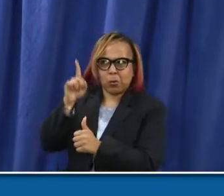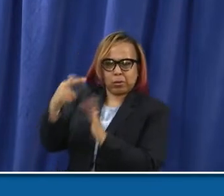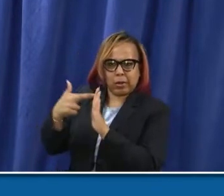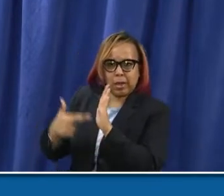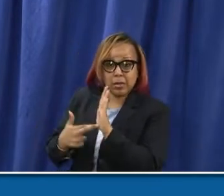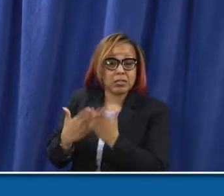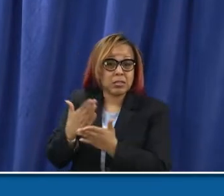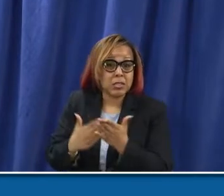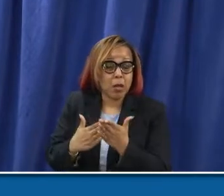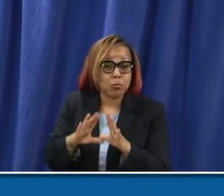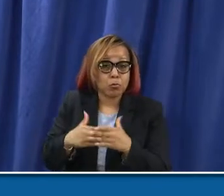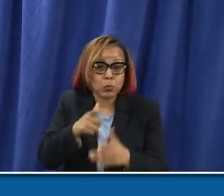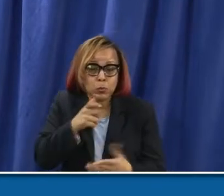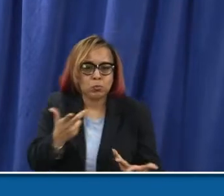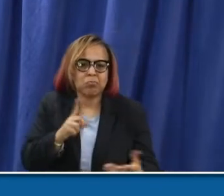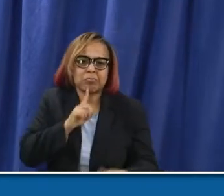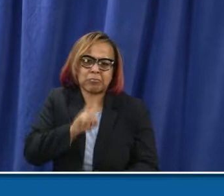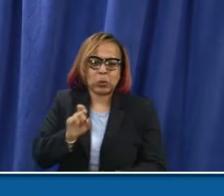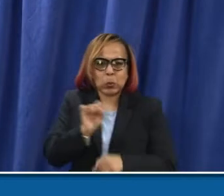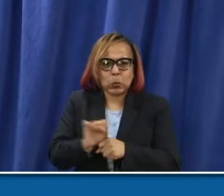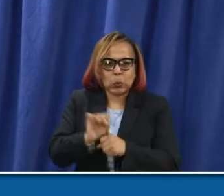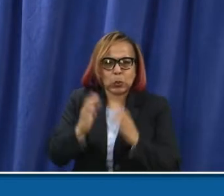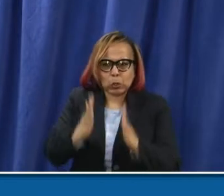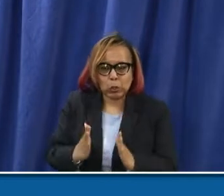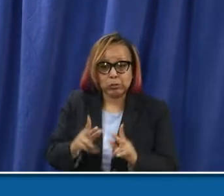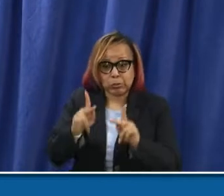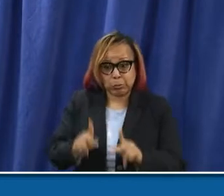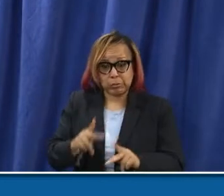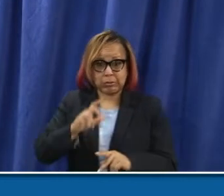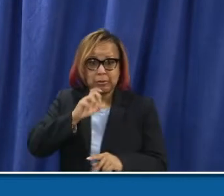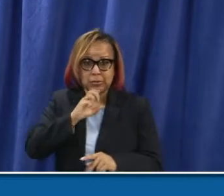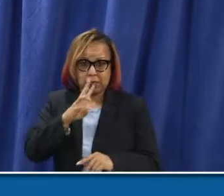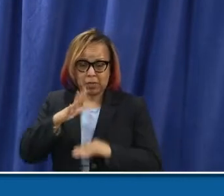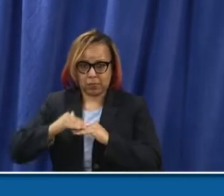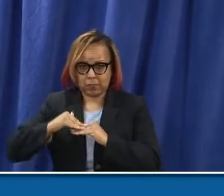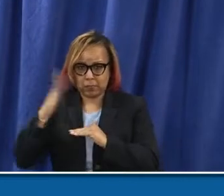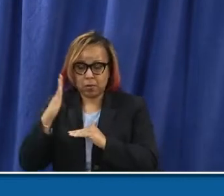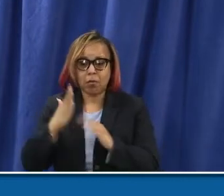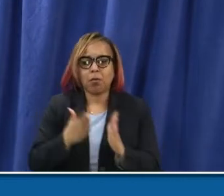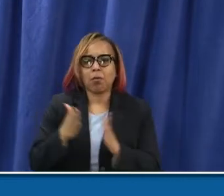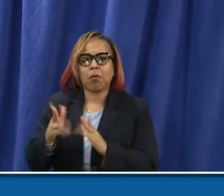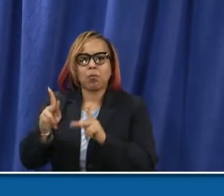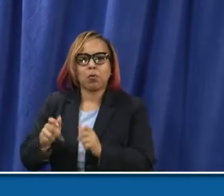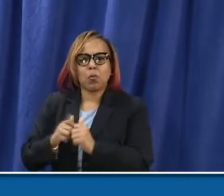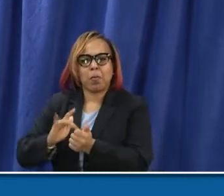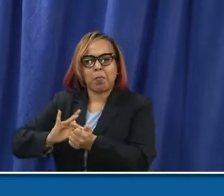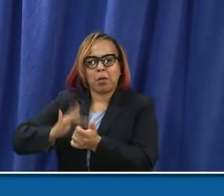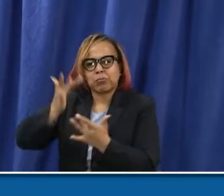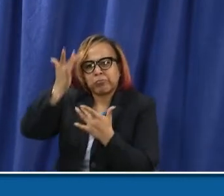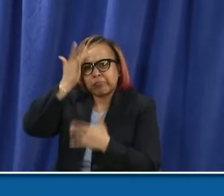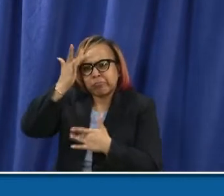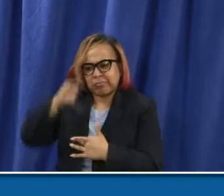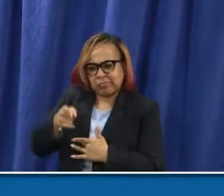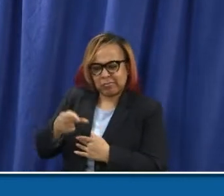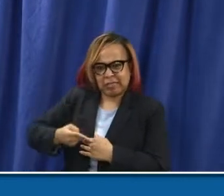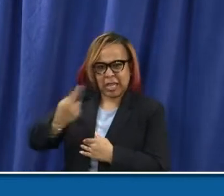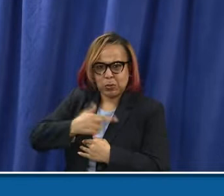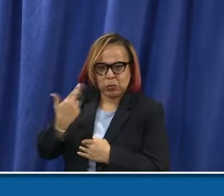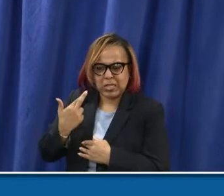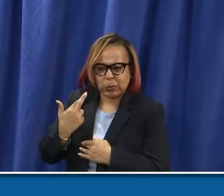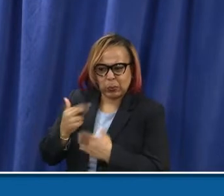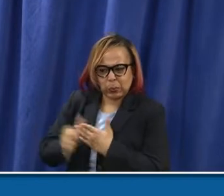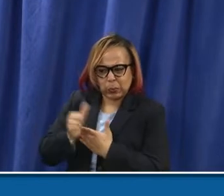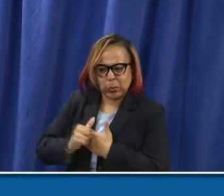can include essential workers, persons over the age of 65, or persons with medical conditions that put them at higher risk